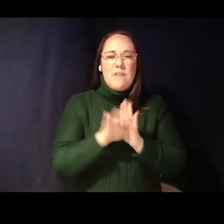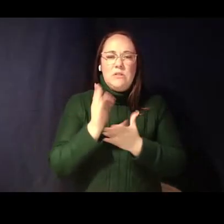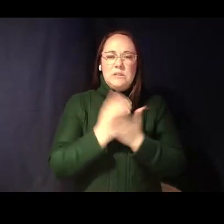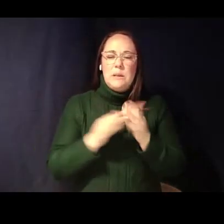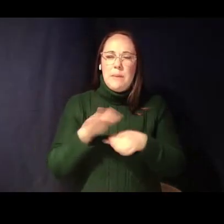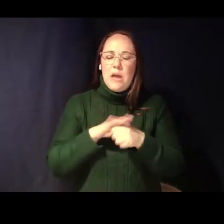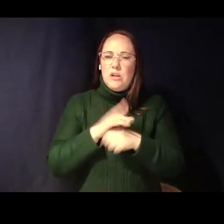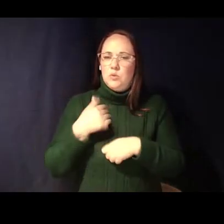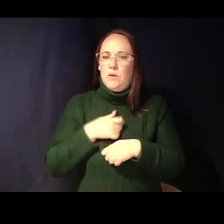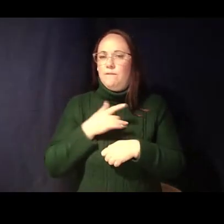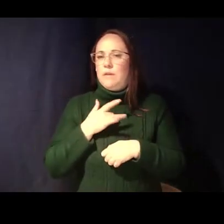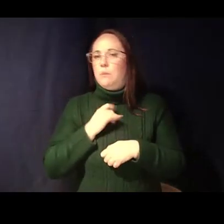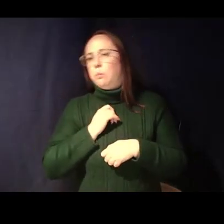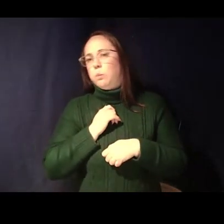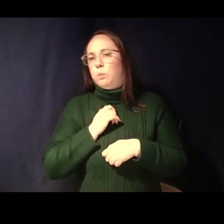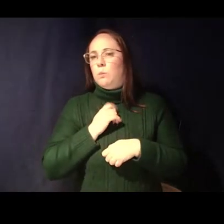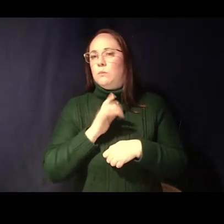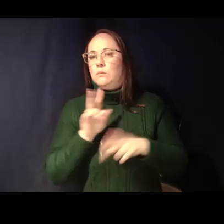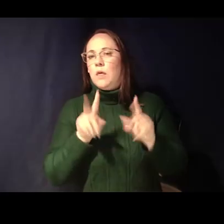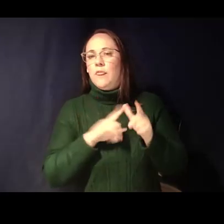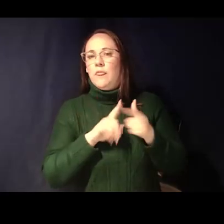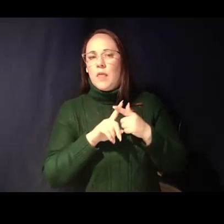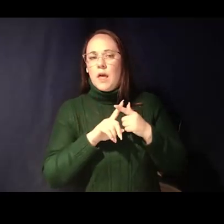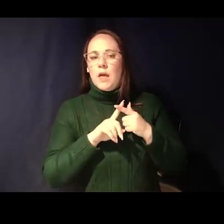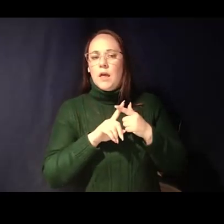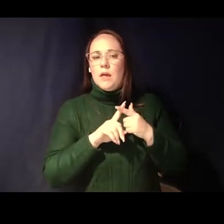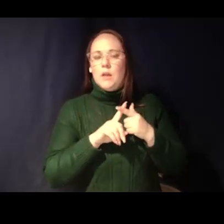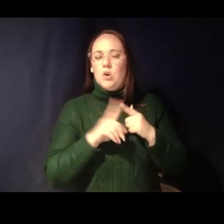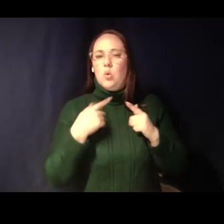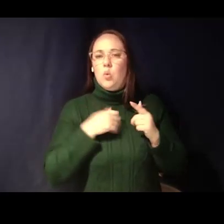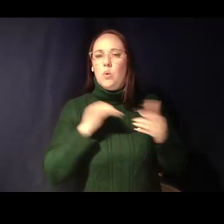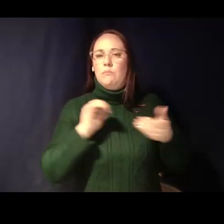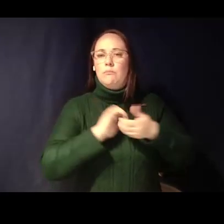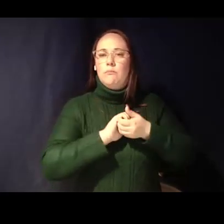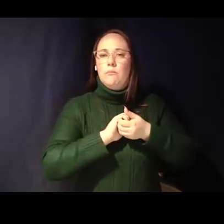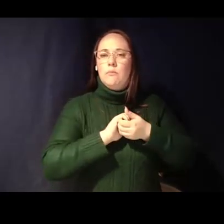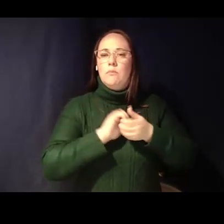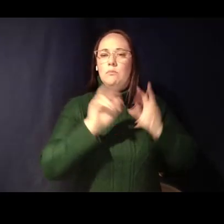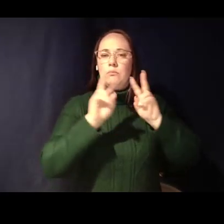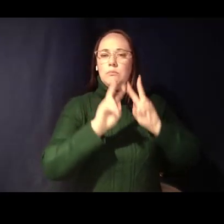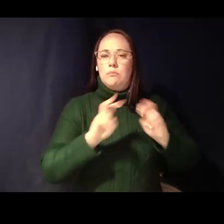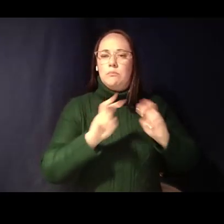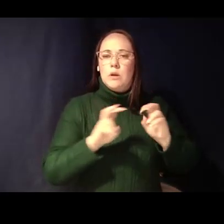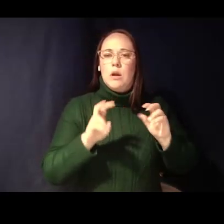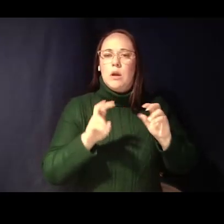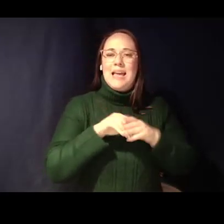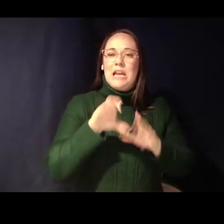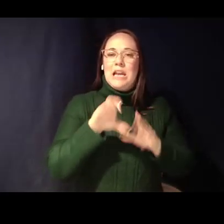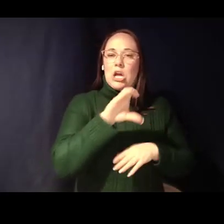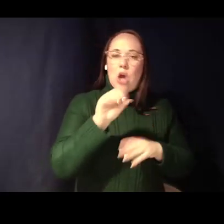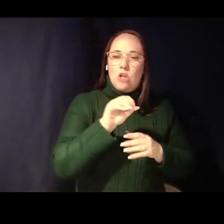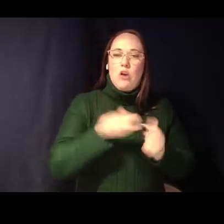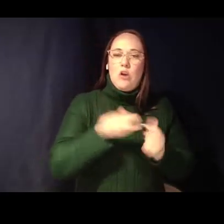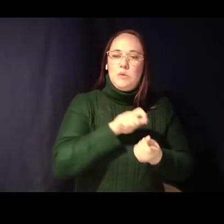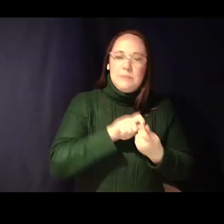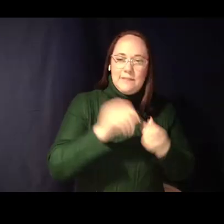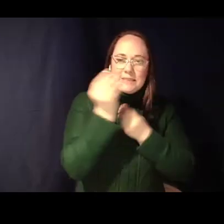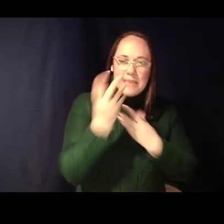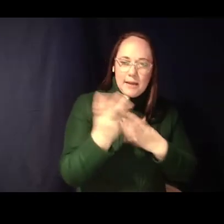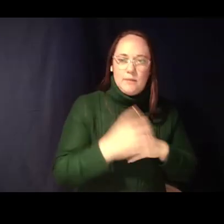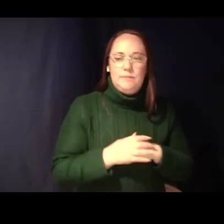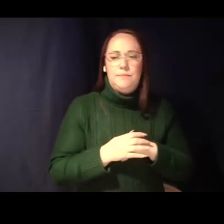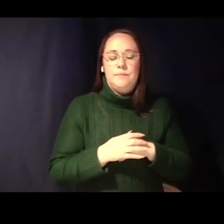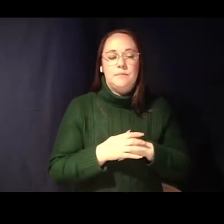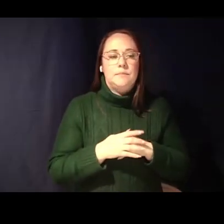looked surprising to us, we went into the, in partnership with HCPF, went into the Colorado specific data. So we were able